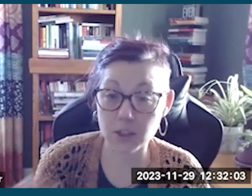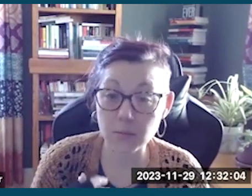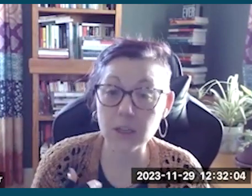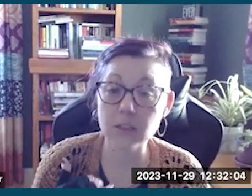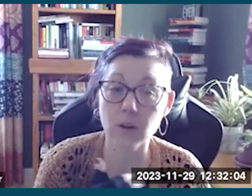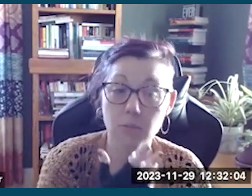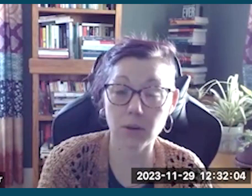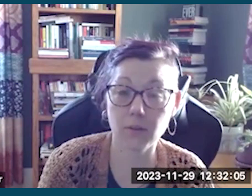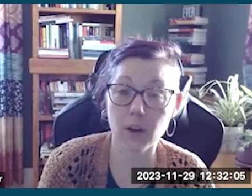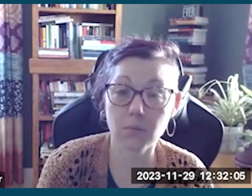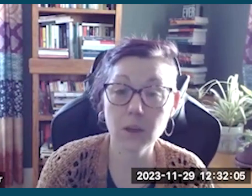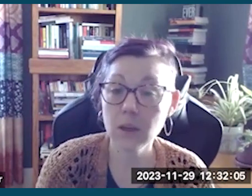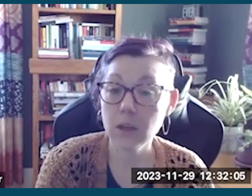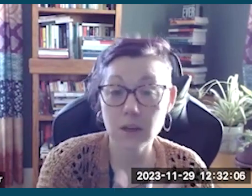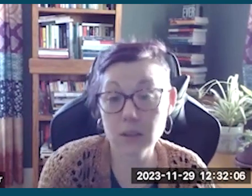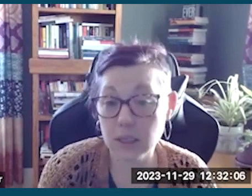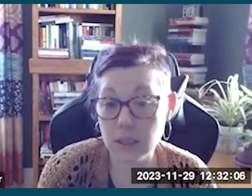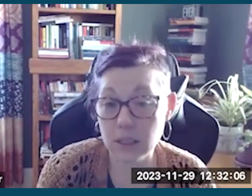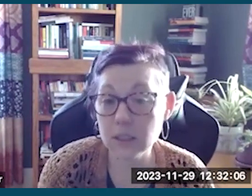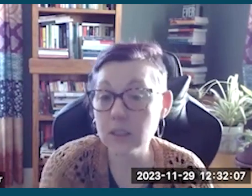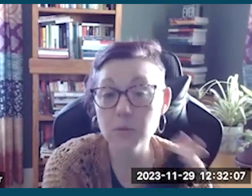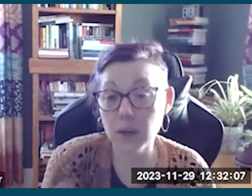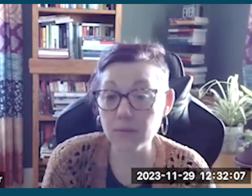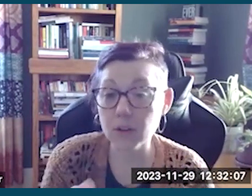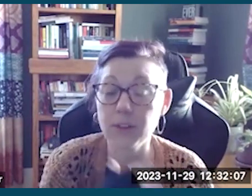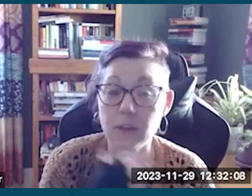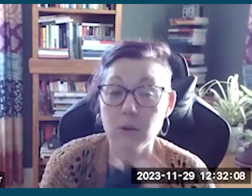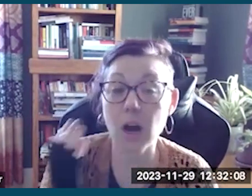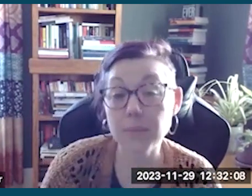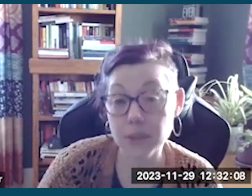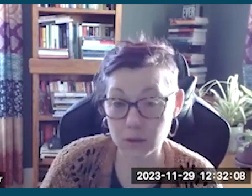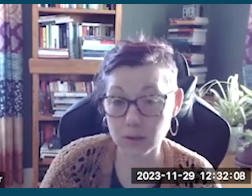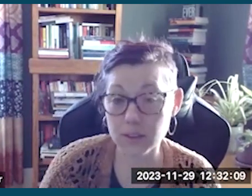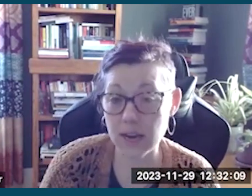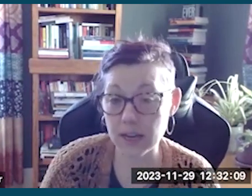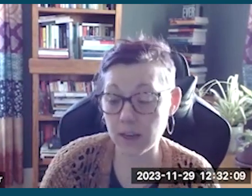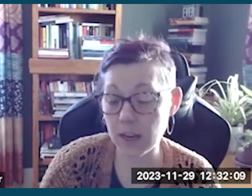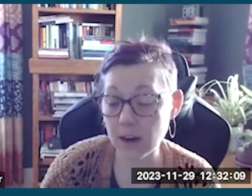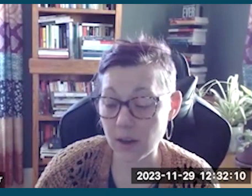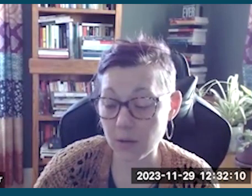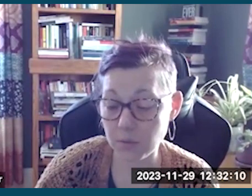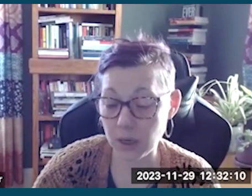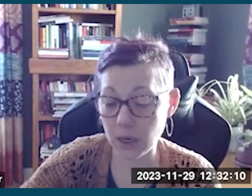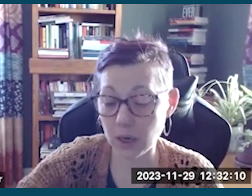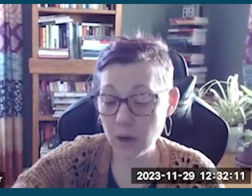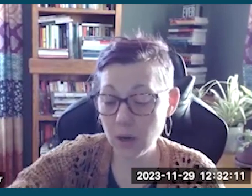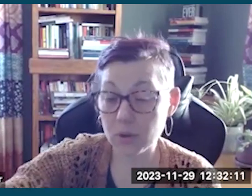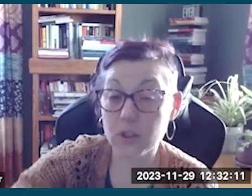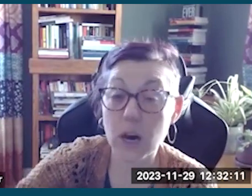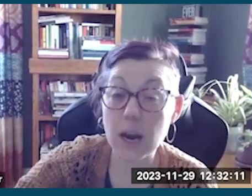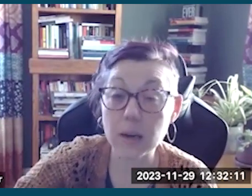those determinants or coming from intersecting systems, whatever, but there were obstacles that the care that was